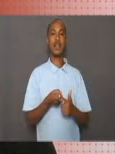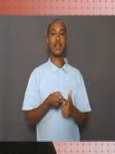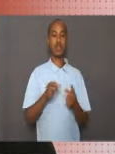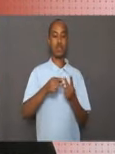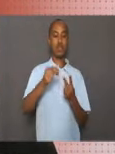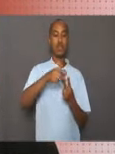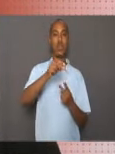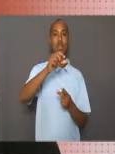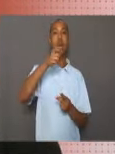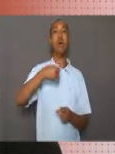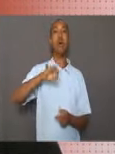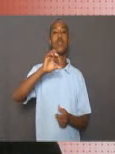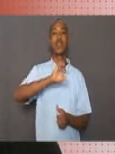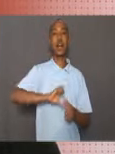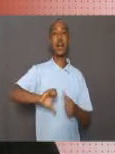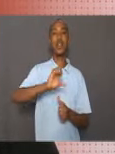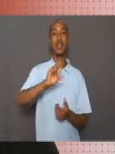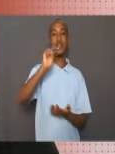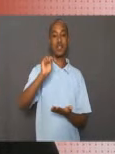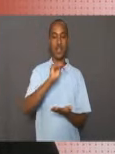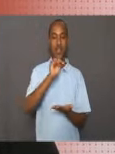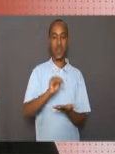atom, the nucleus.